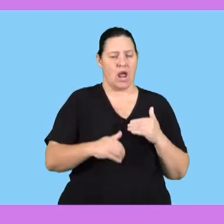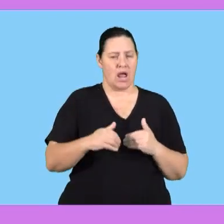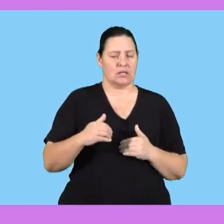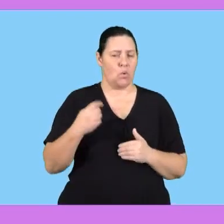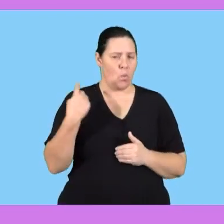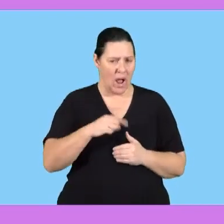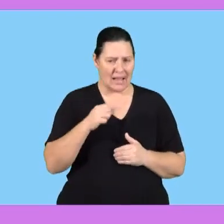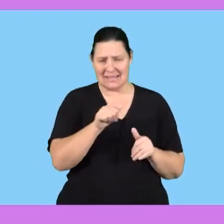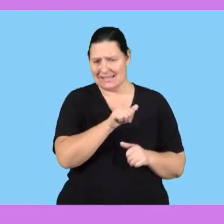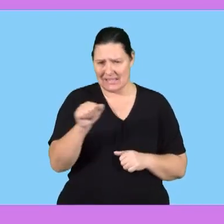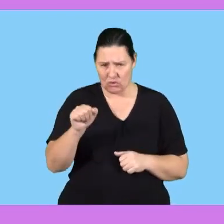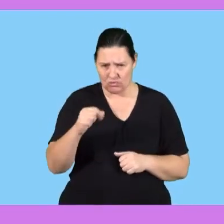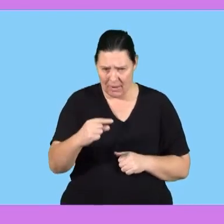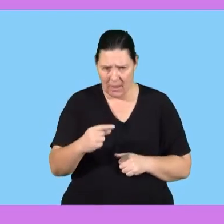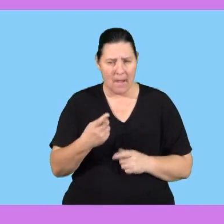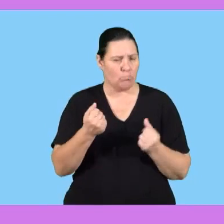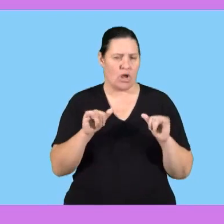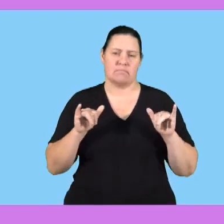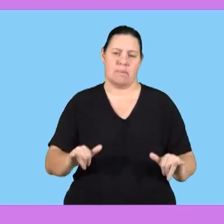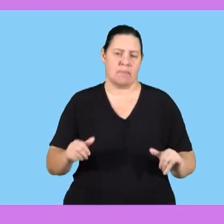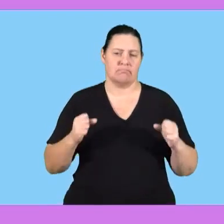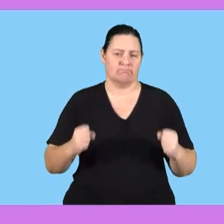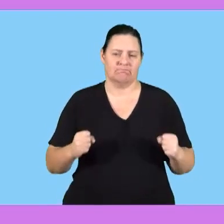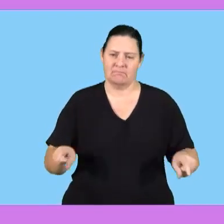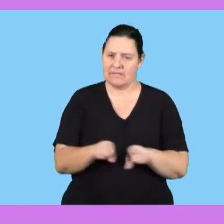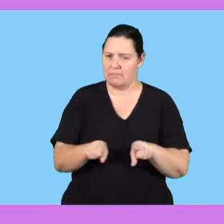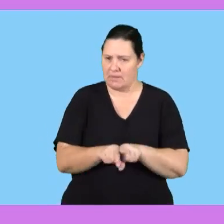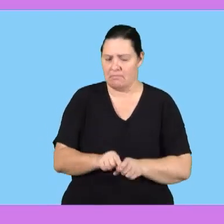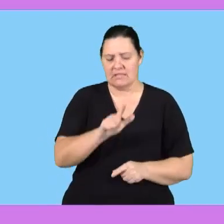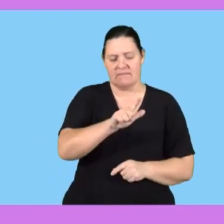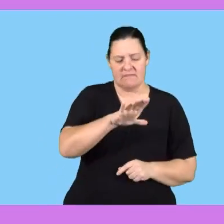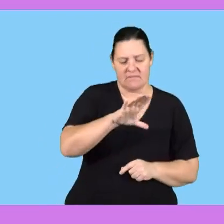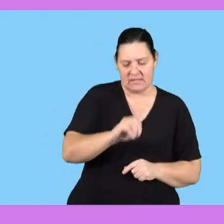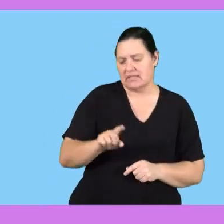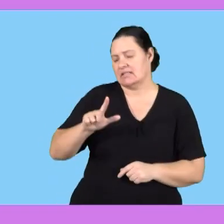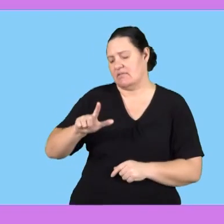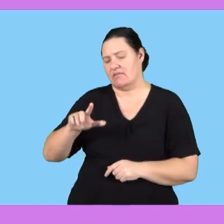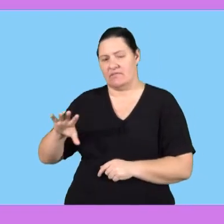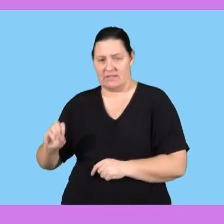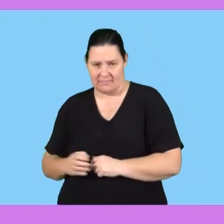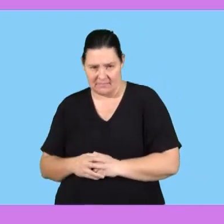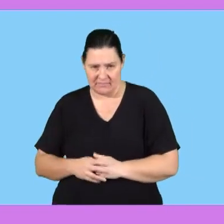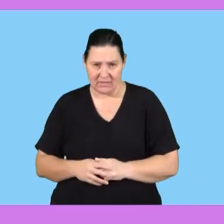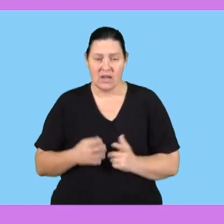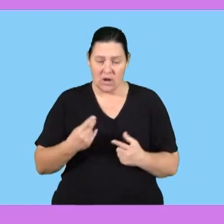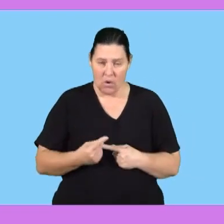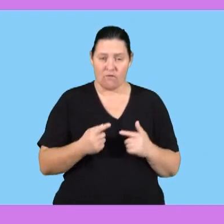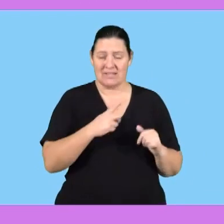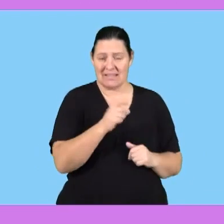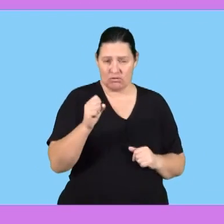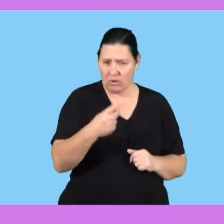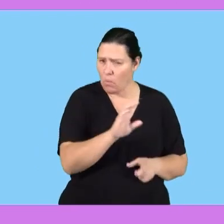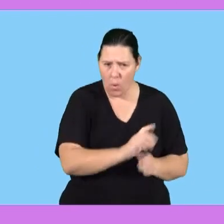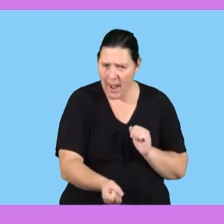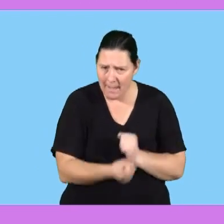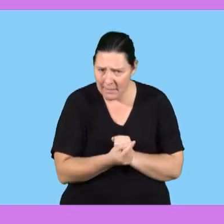bread 600 gram, the price remained the same. Is that clear? 7 Rand 50, 7 Rand 50. Then for the 700